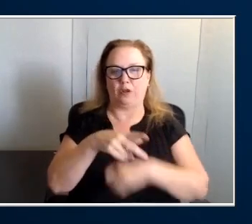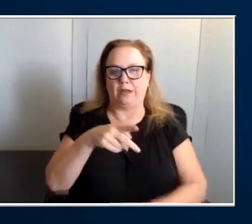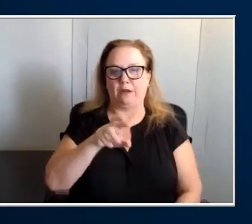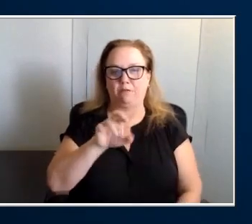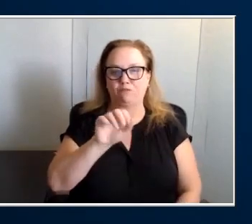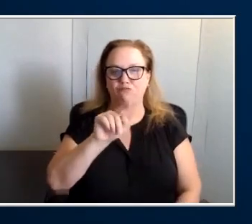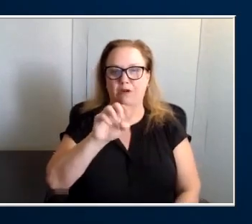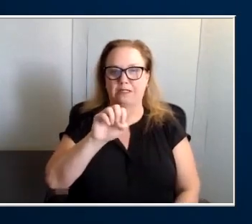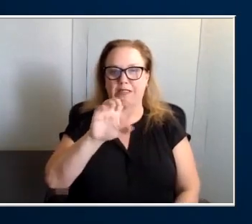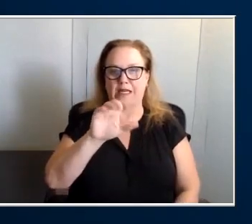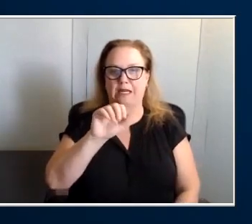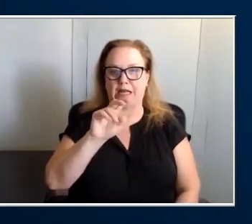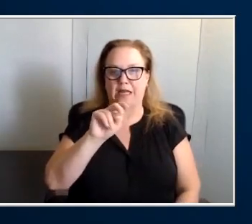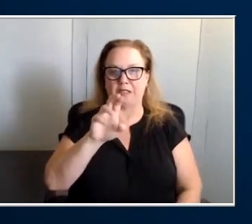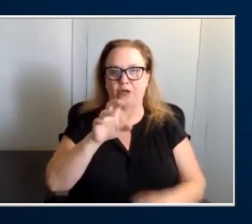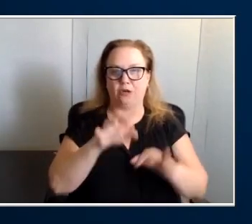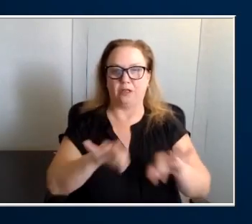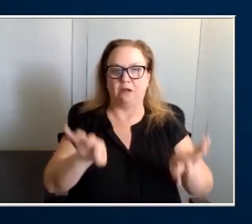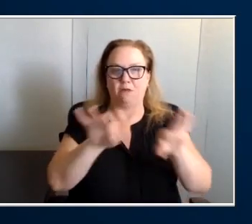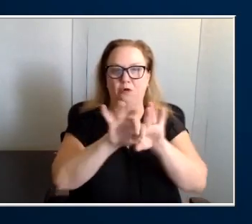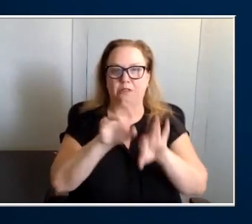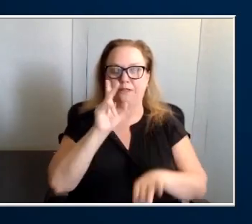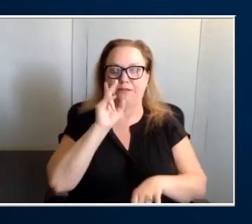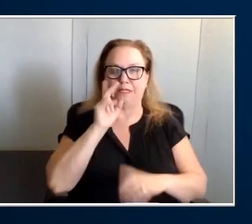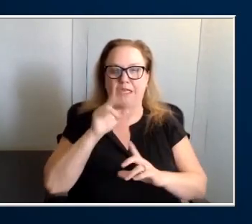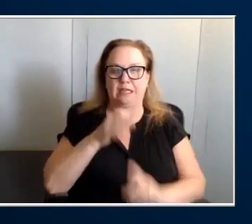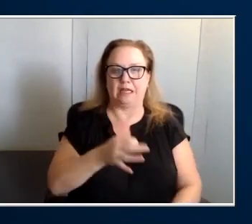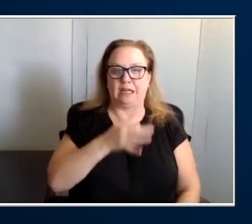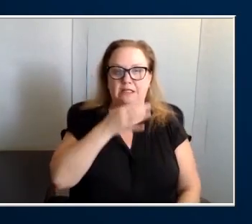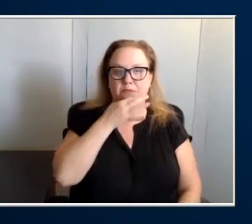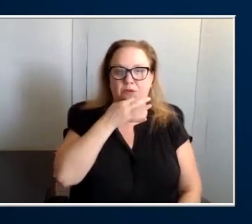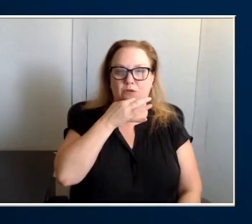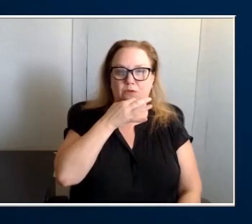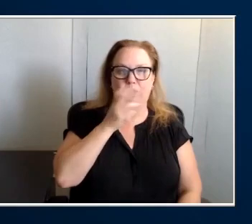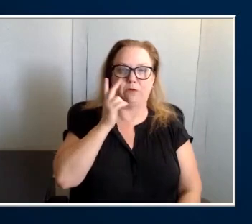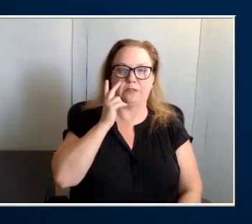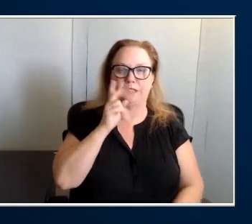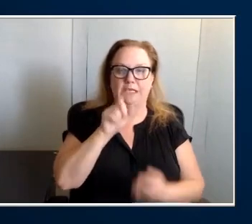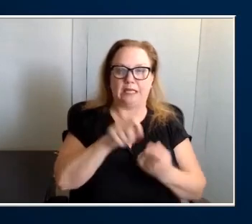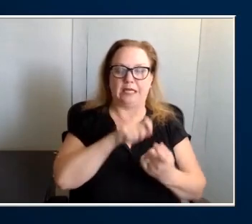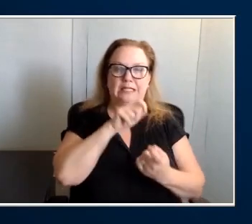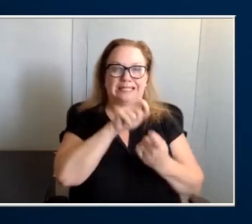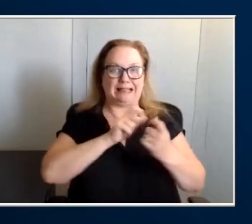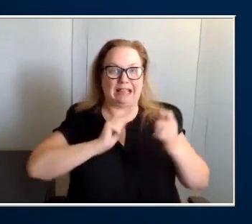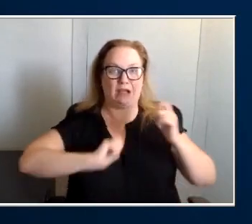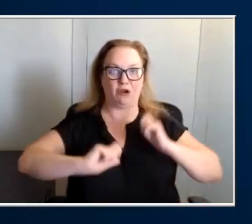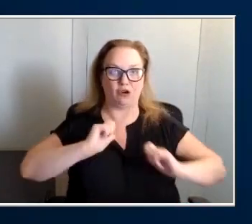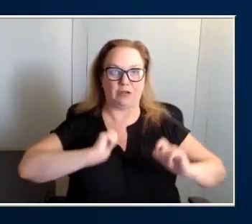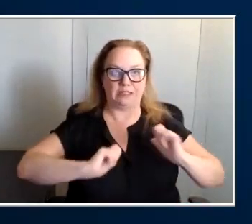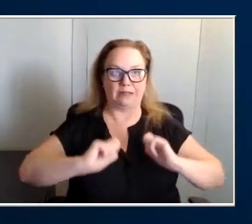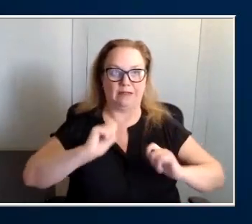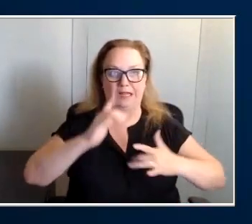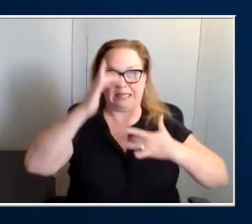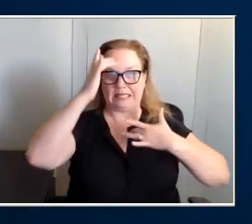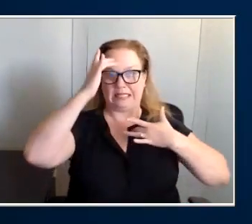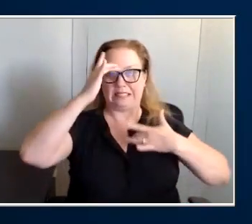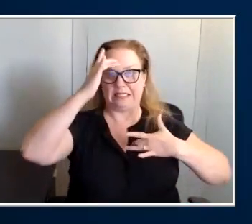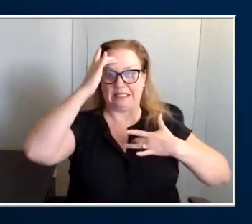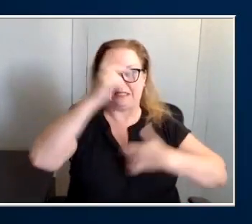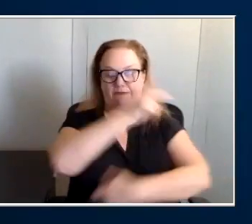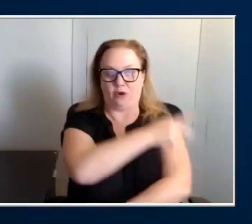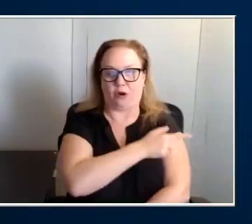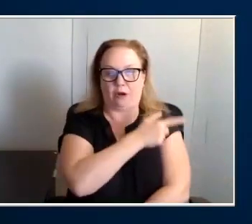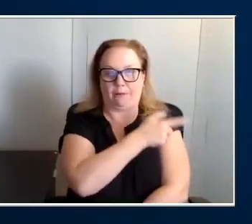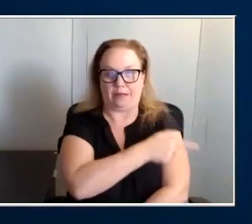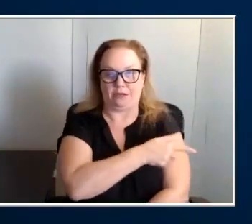And really, I think the importance of seeing an expert is that we will see exactly how aggressive the disease is for a particular patient, and then we'll